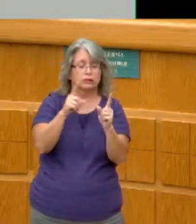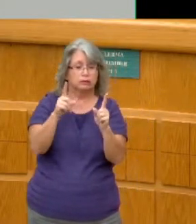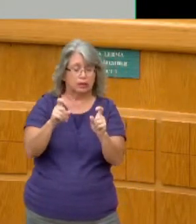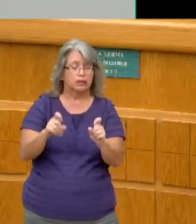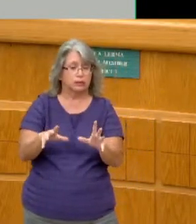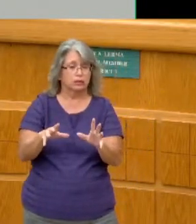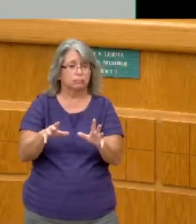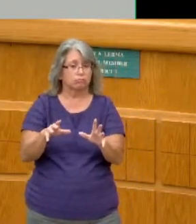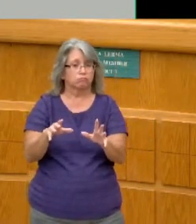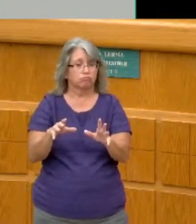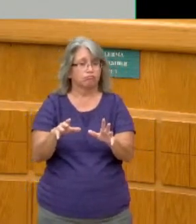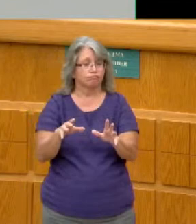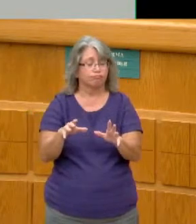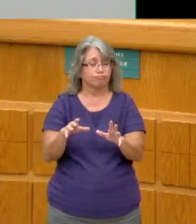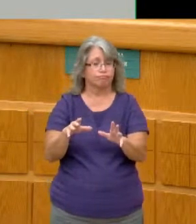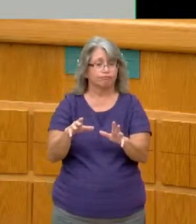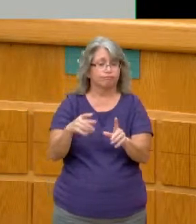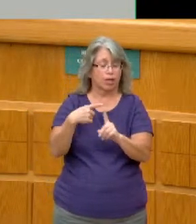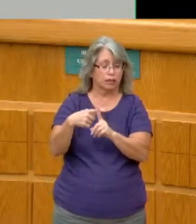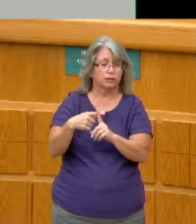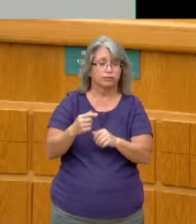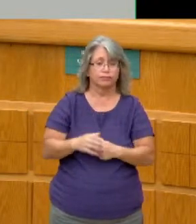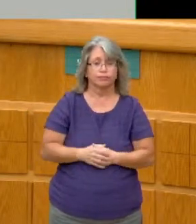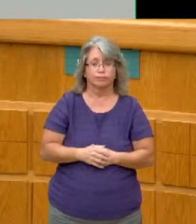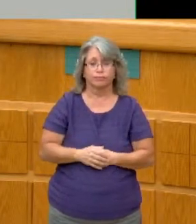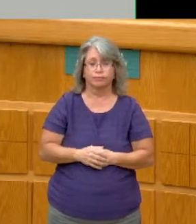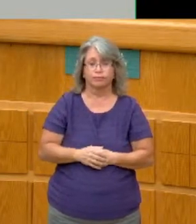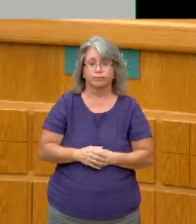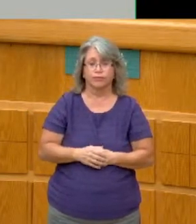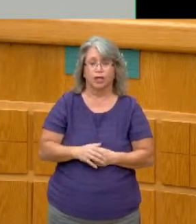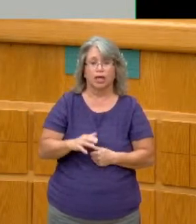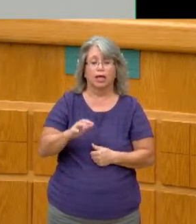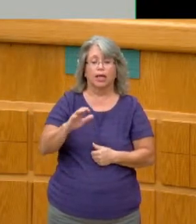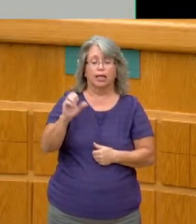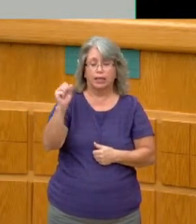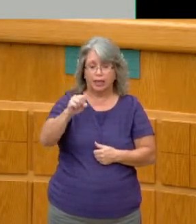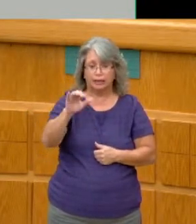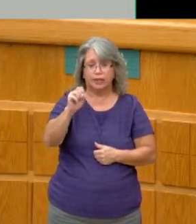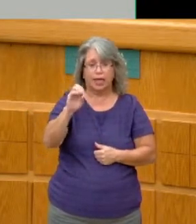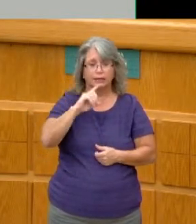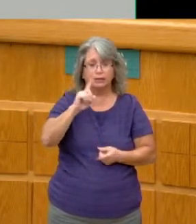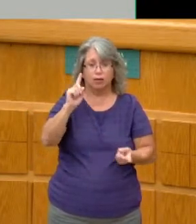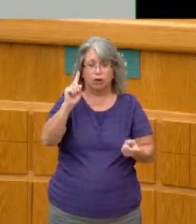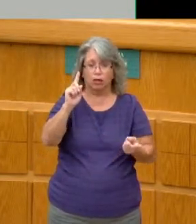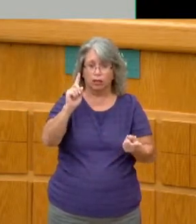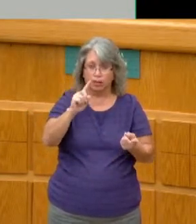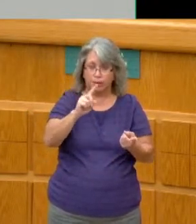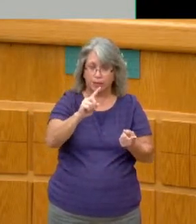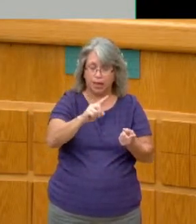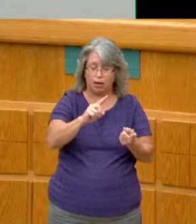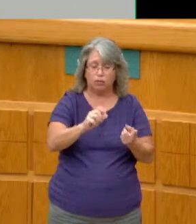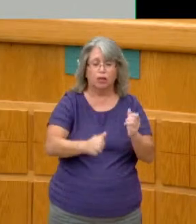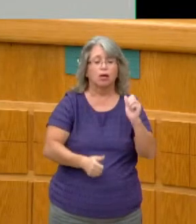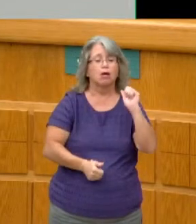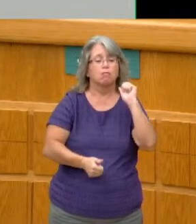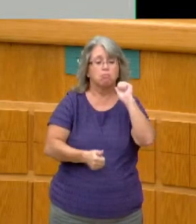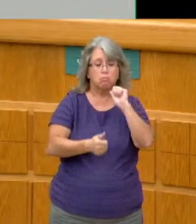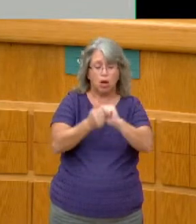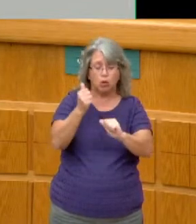by the public health director. So cases are declining. The majority of cases are in